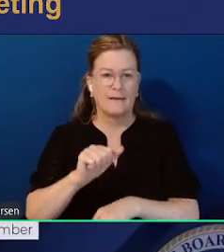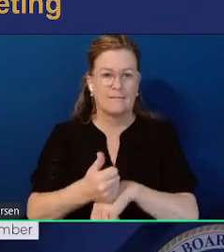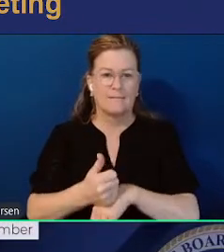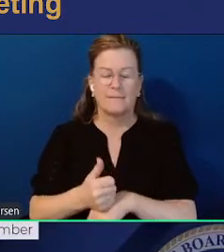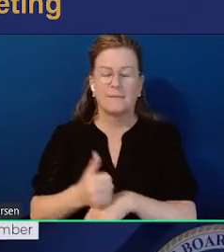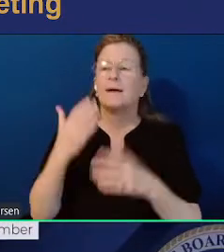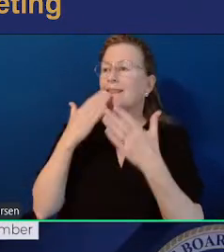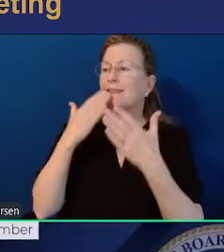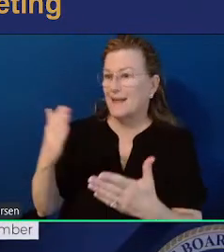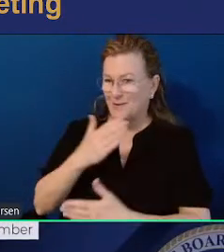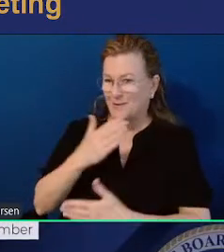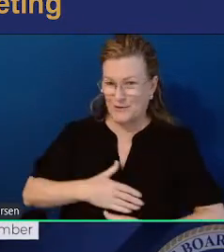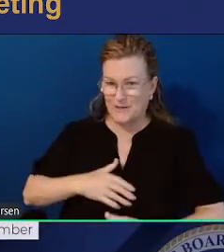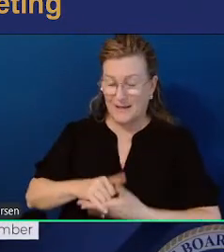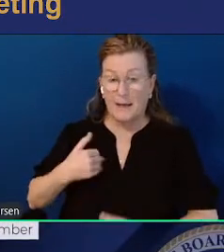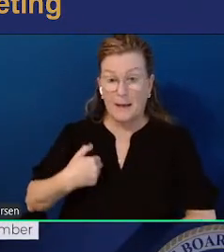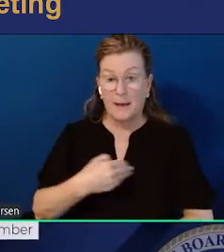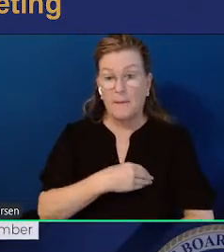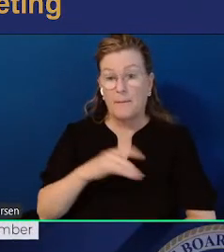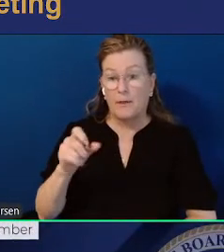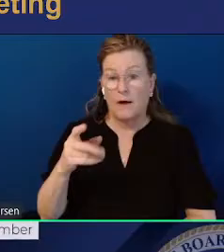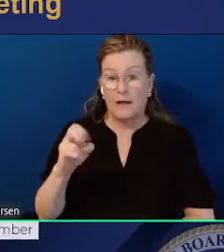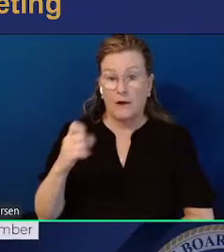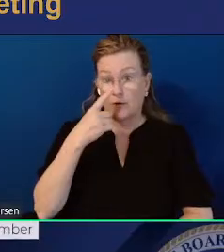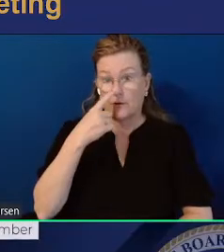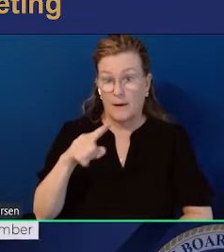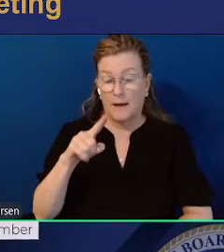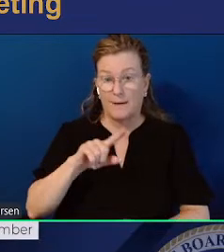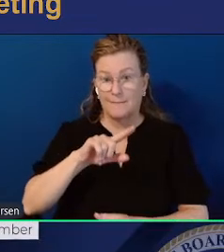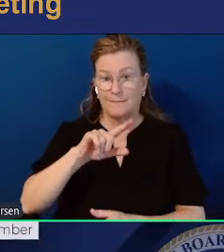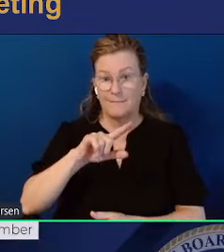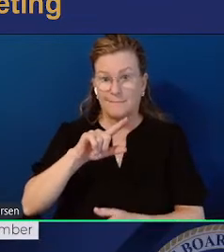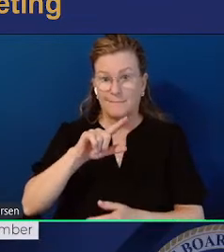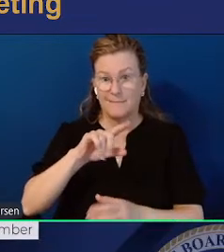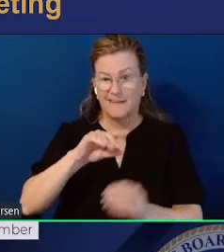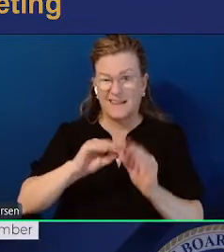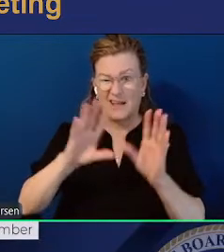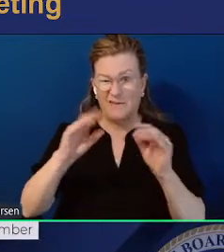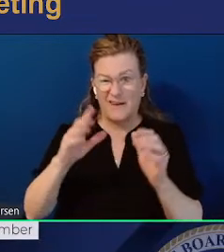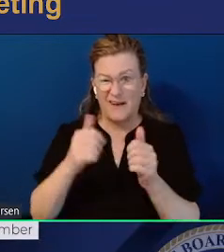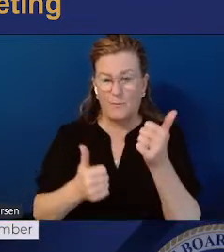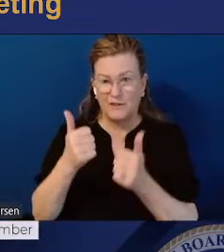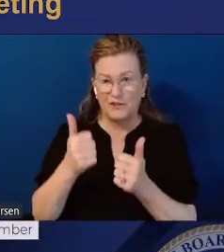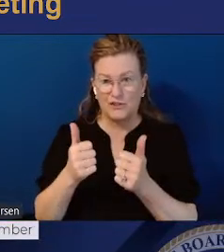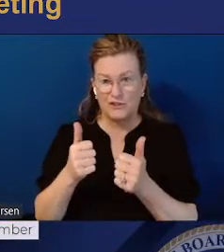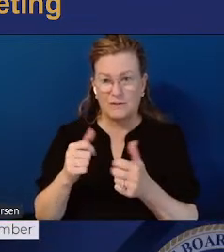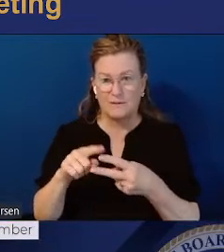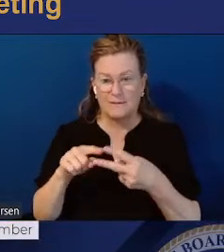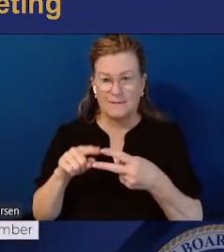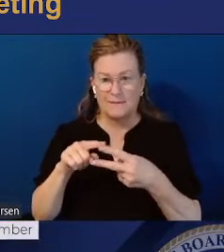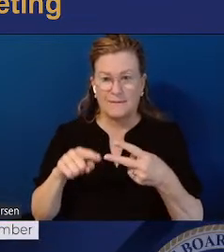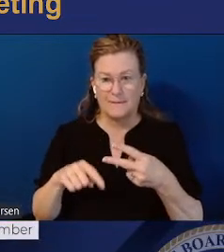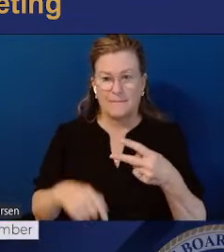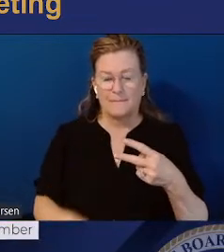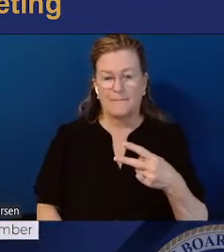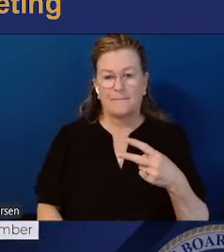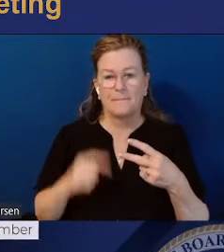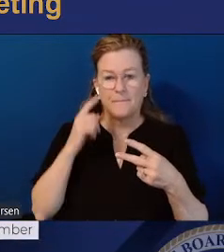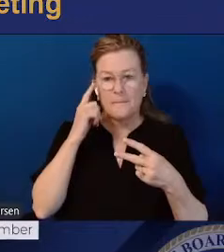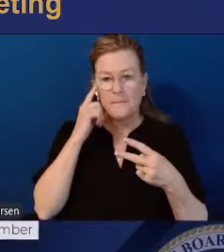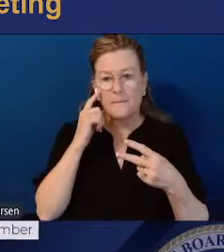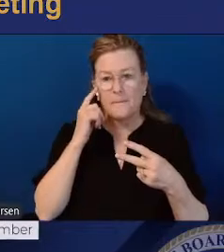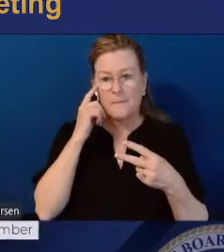you. I appreciate that. Member Longacre, do you want to clarify which item in backup we're